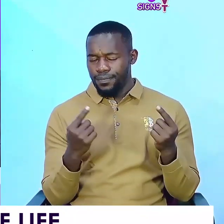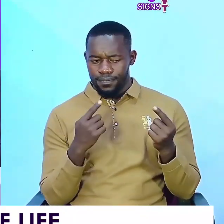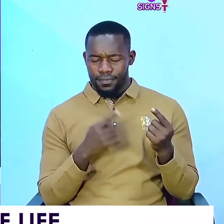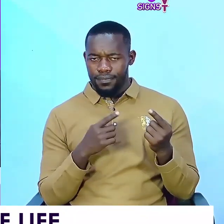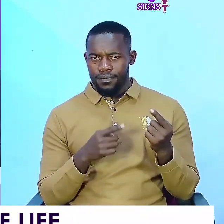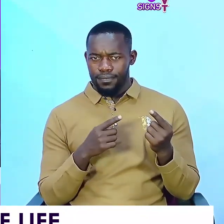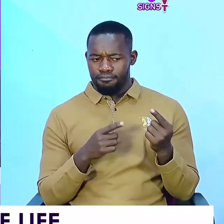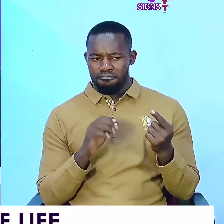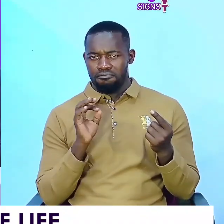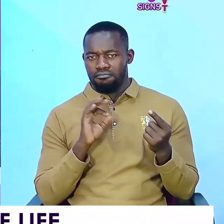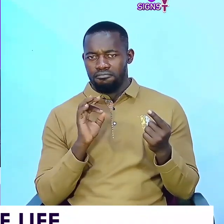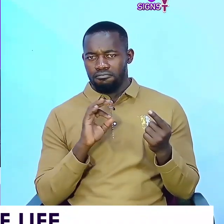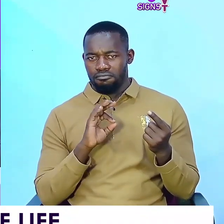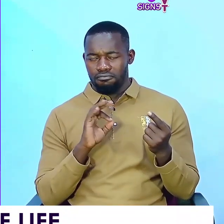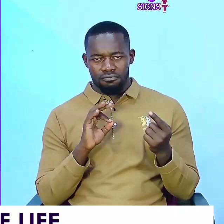amazing that